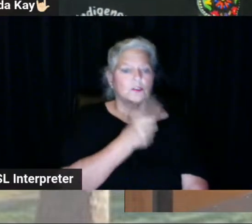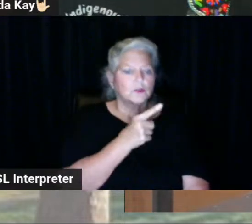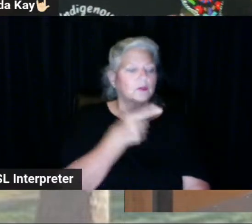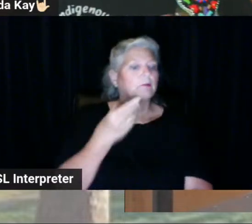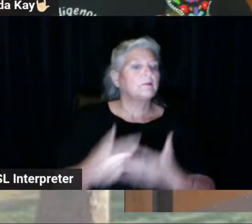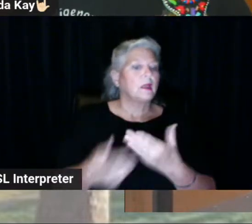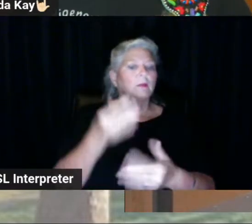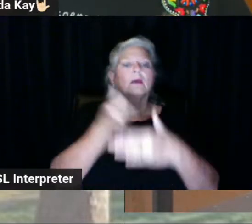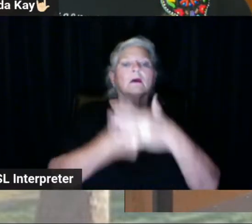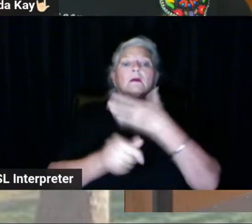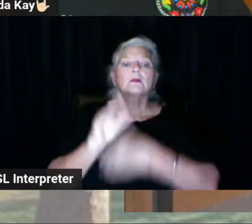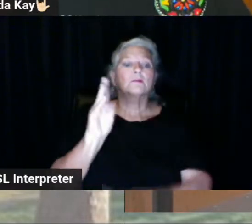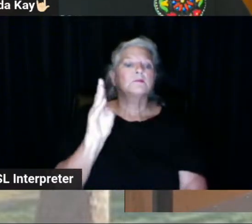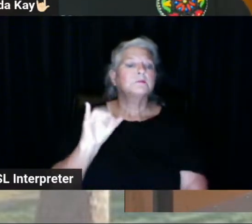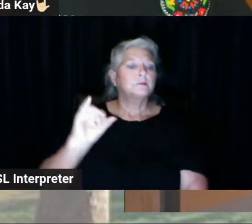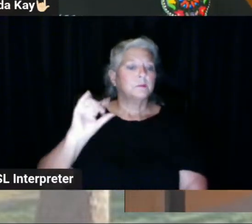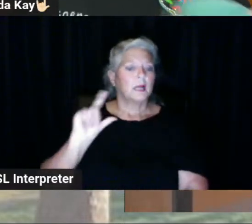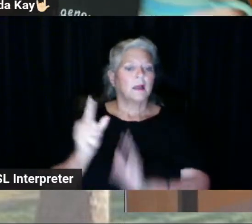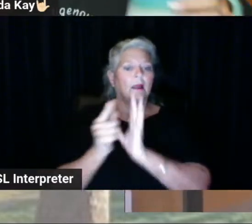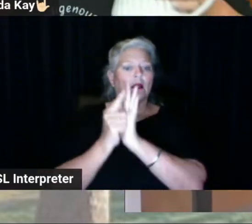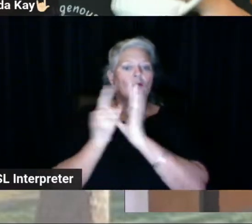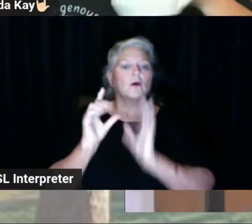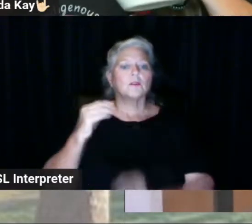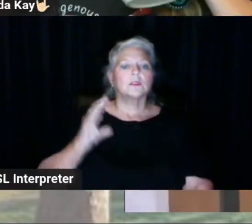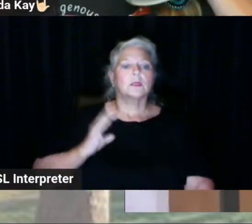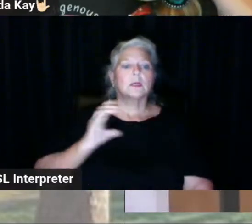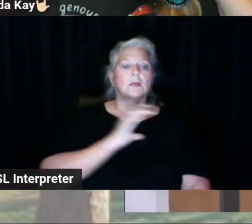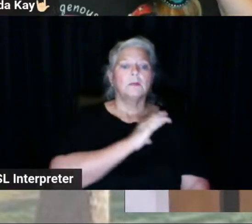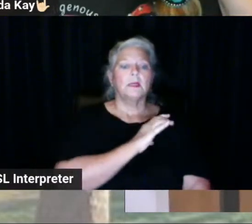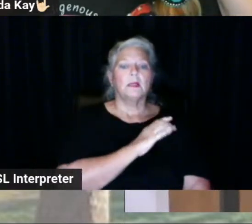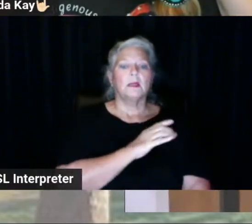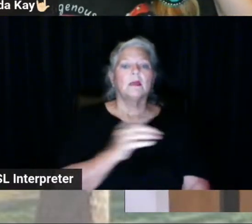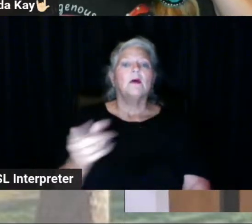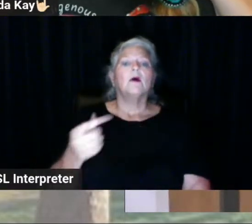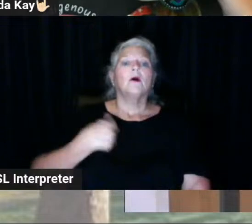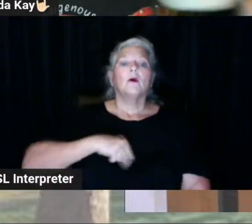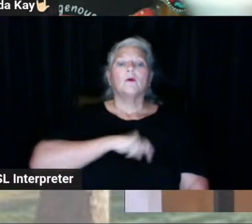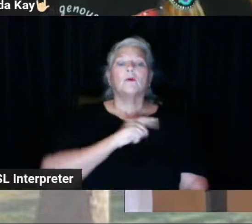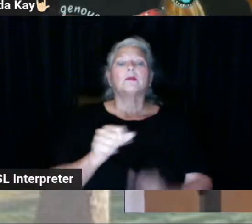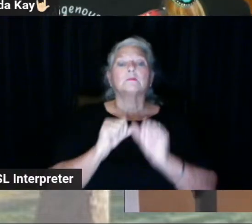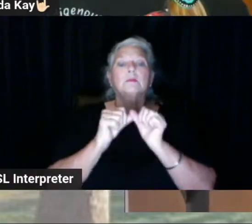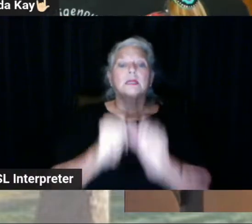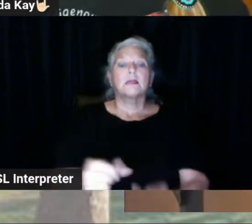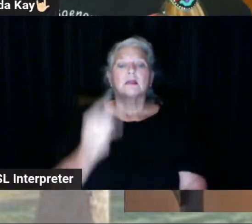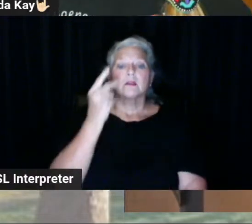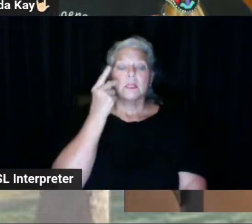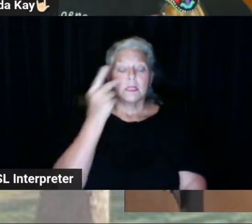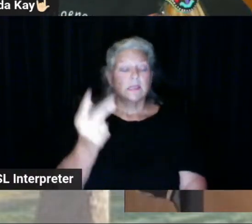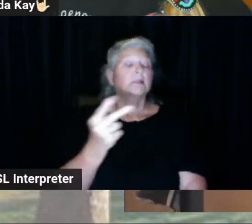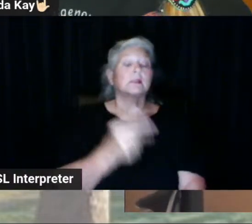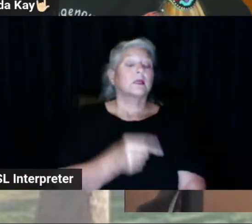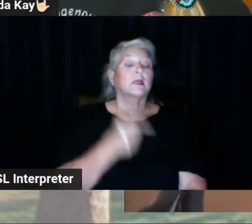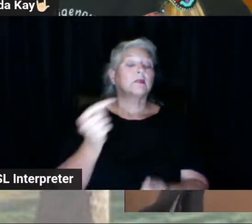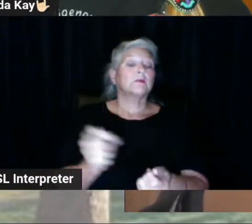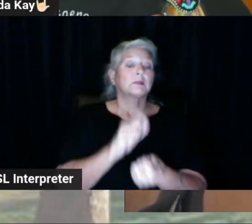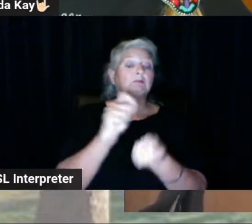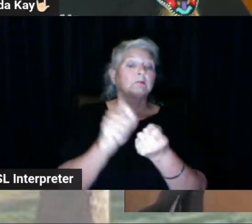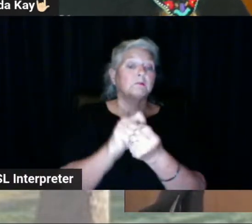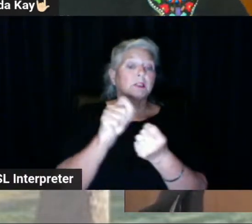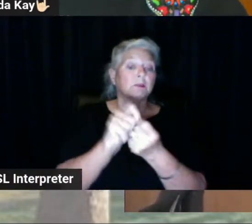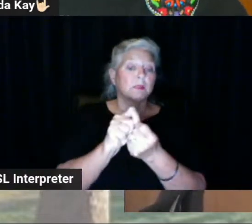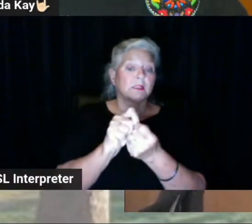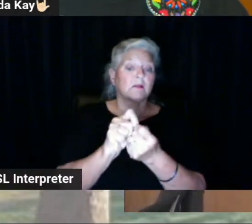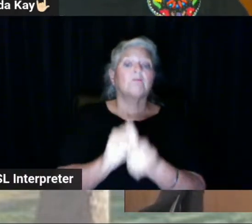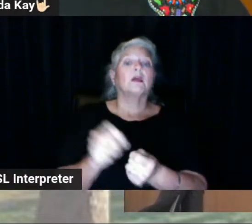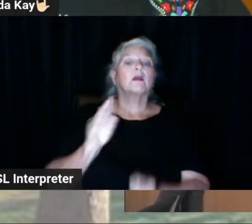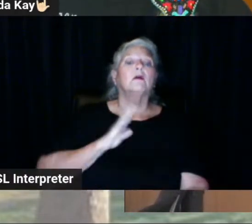sure. But either way, we continue to see that certain select board members continue to ignore the spirit of the current guidelines, notably